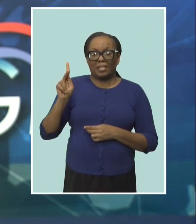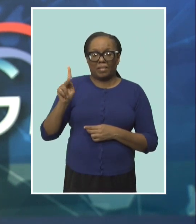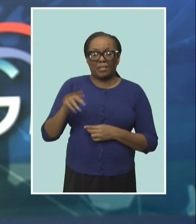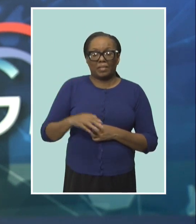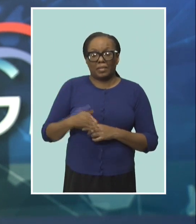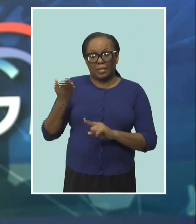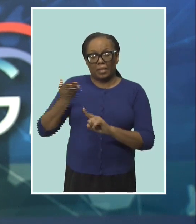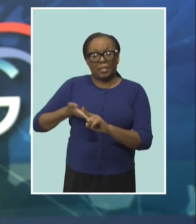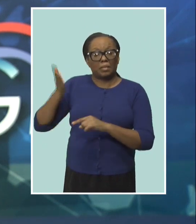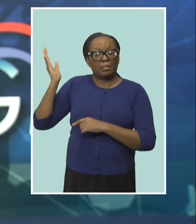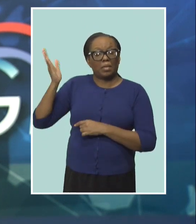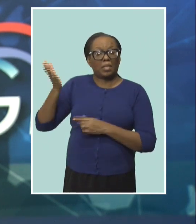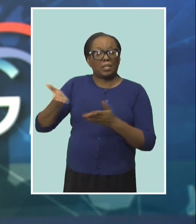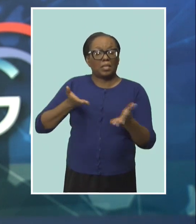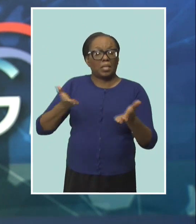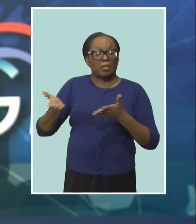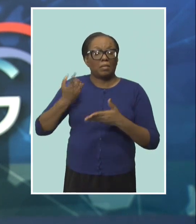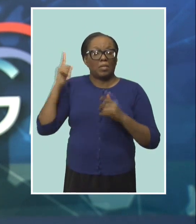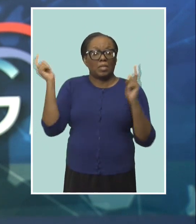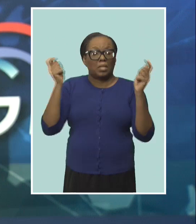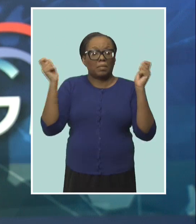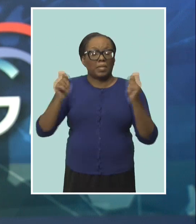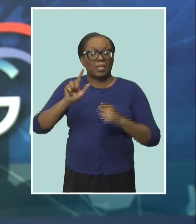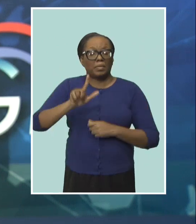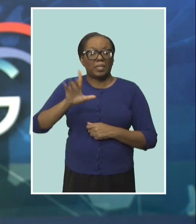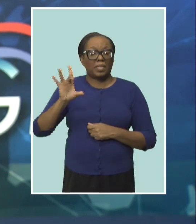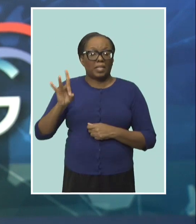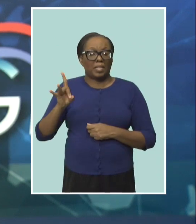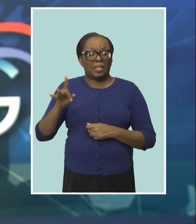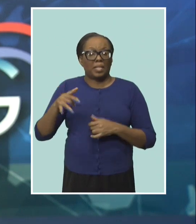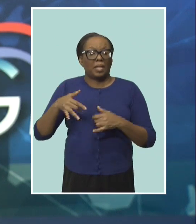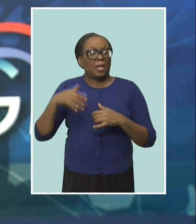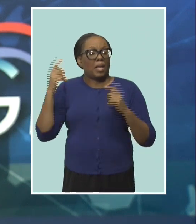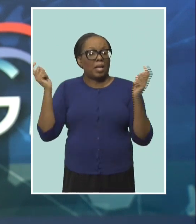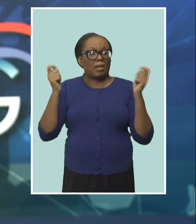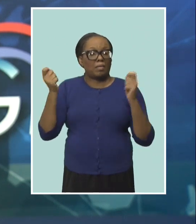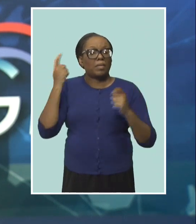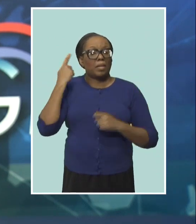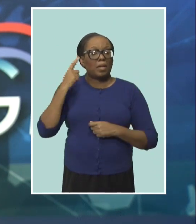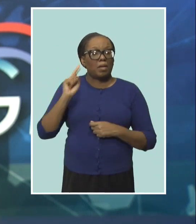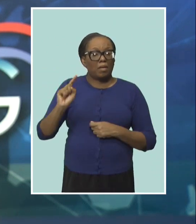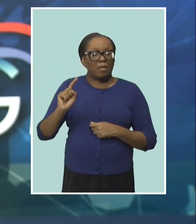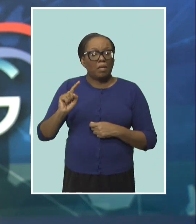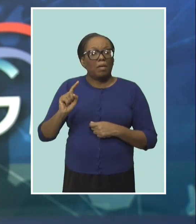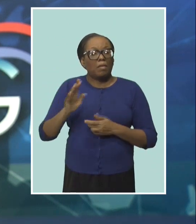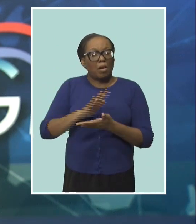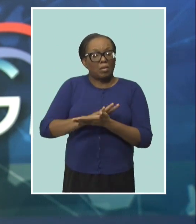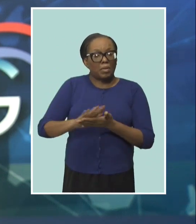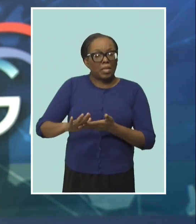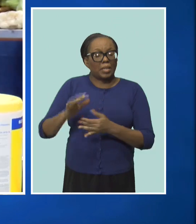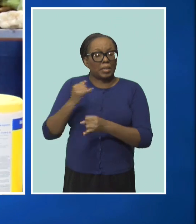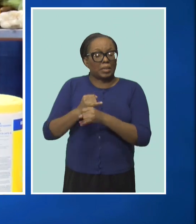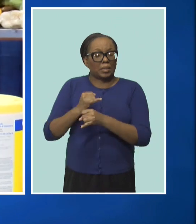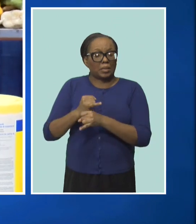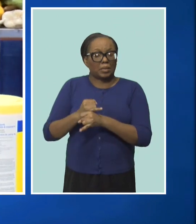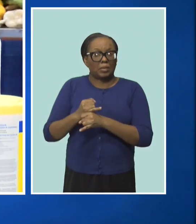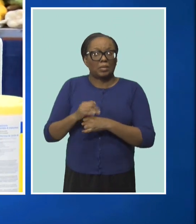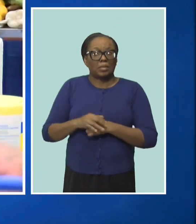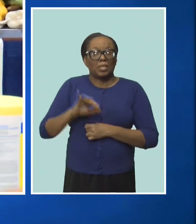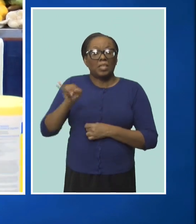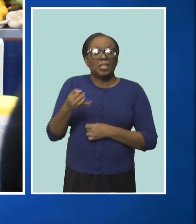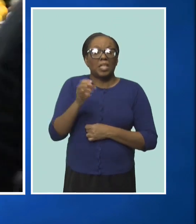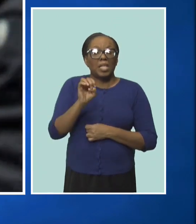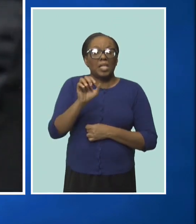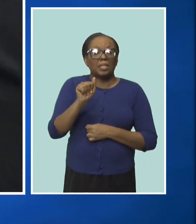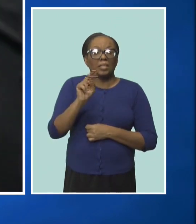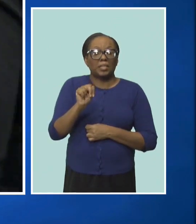Matthias Church to celebrate the 28th anniversary of the Jean and Norma Holder Hospitality Institute. The Jean and Norma